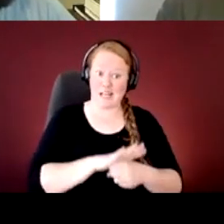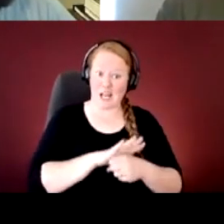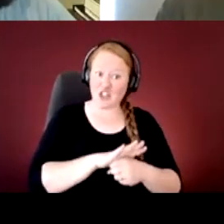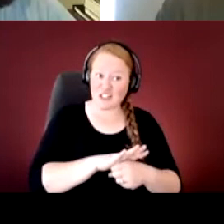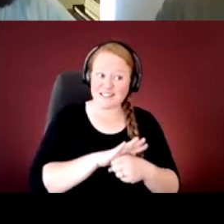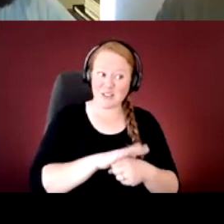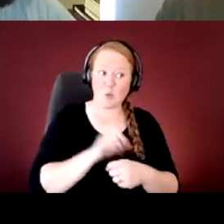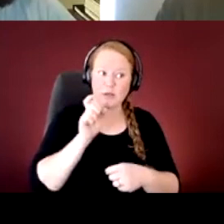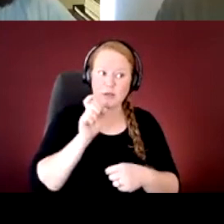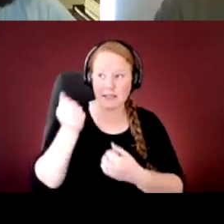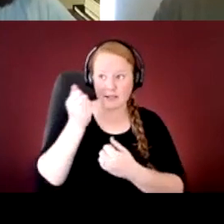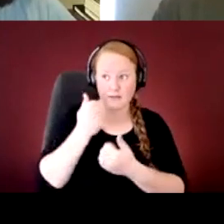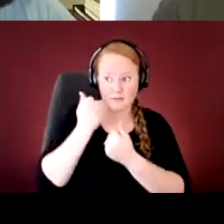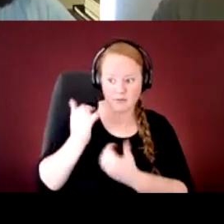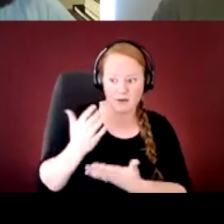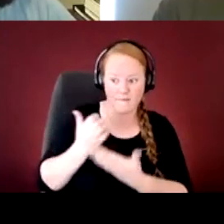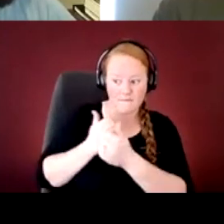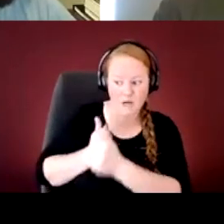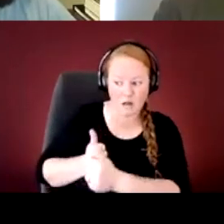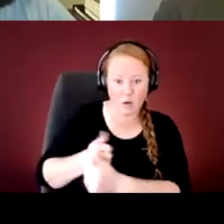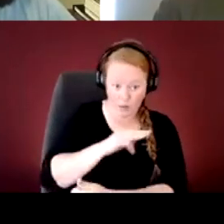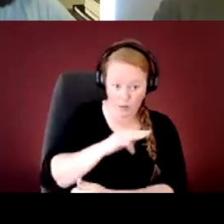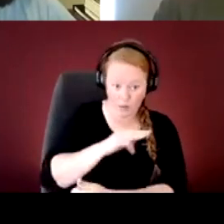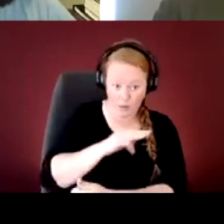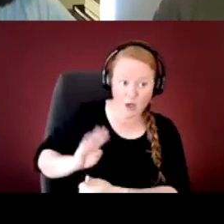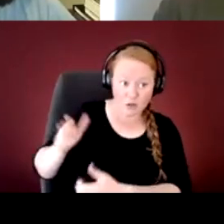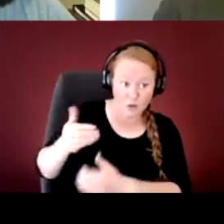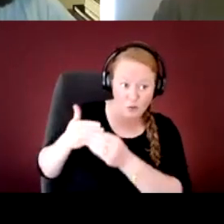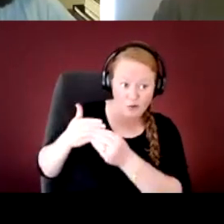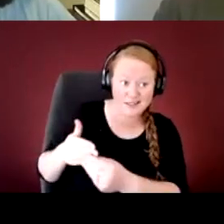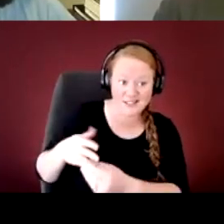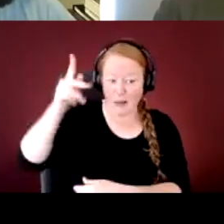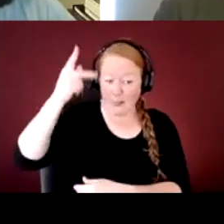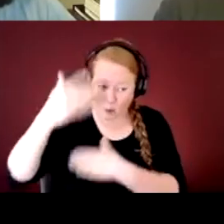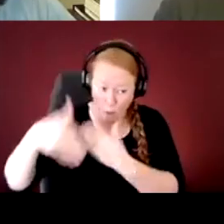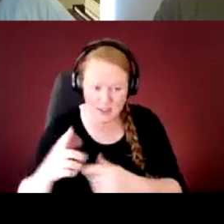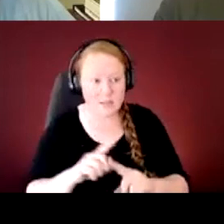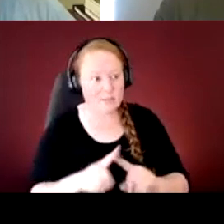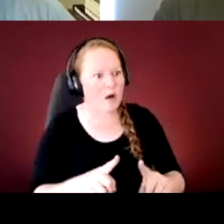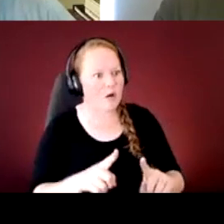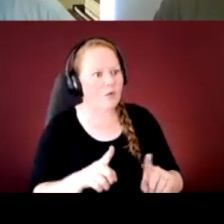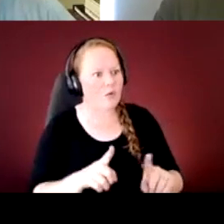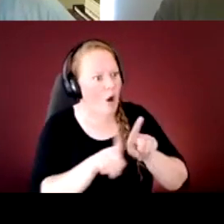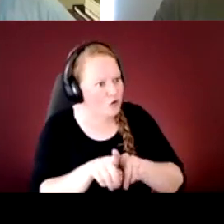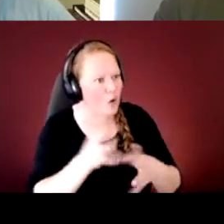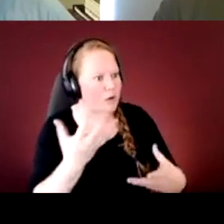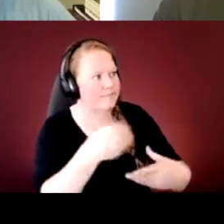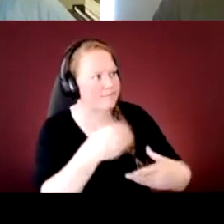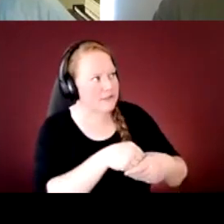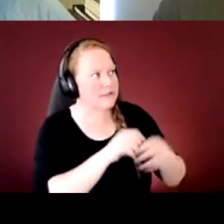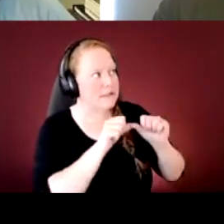mayor's lead based on the realities of the political process. We also want to make sure that we stay engaged and make sure that the